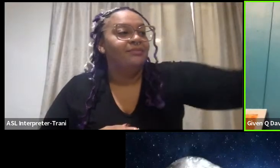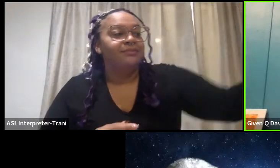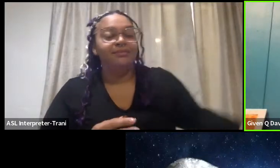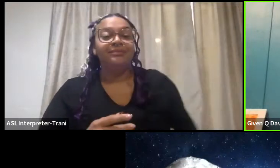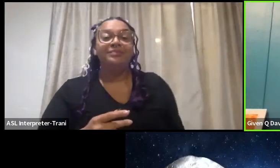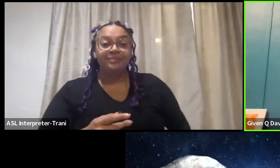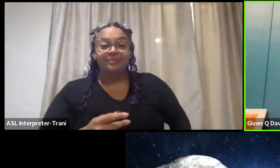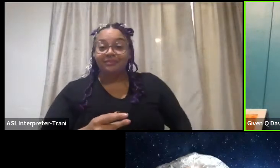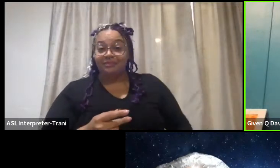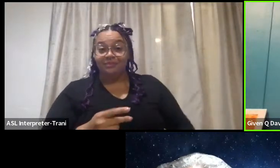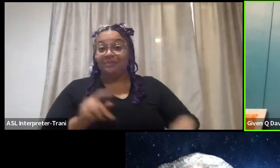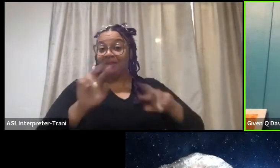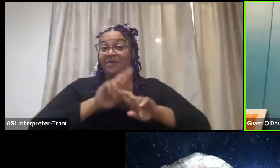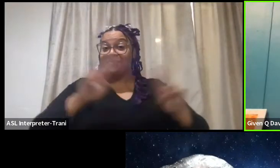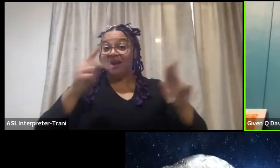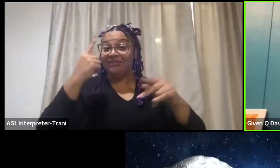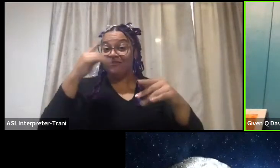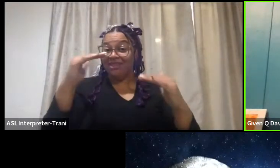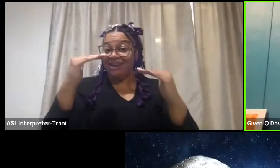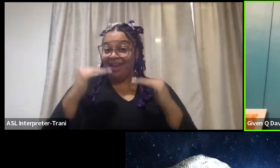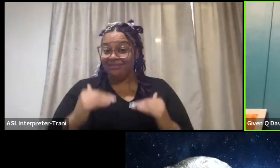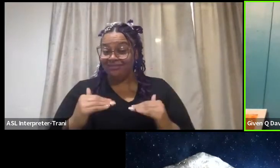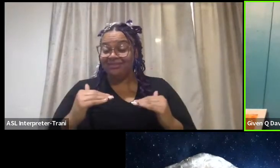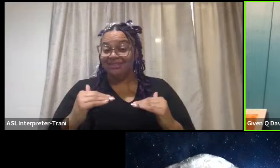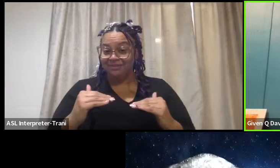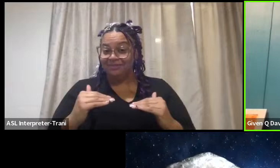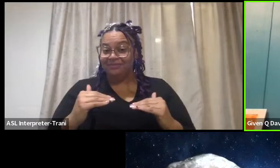the next one?